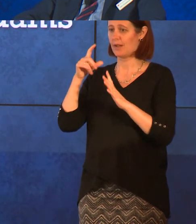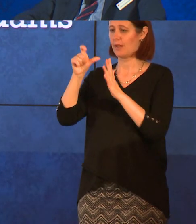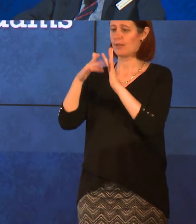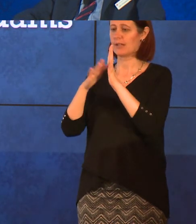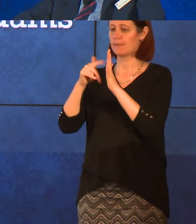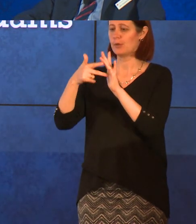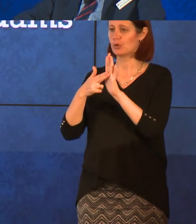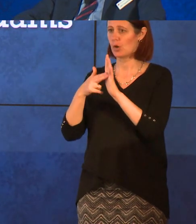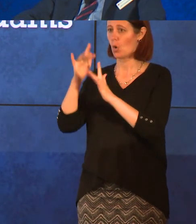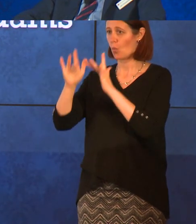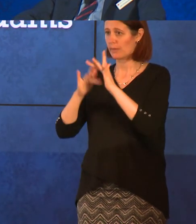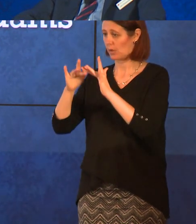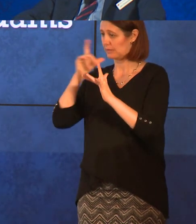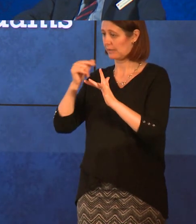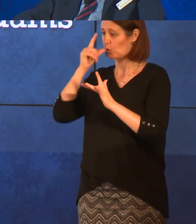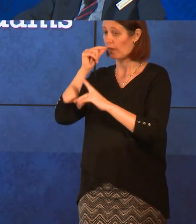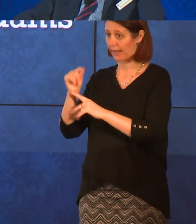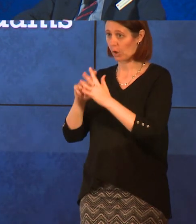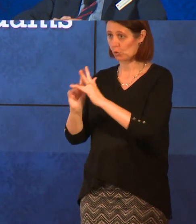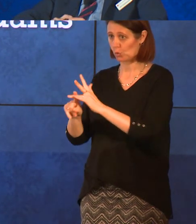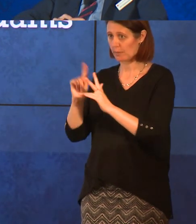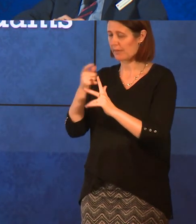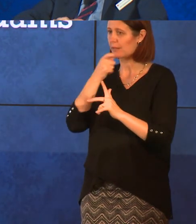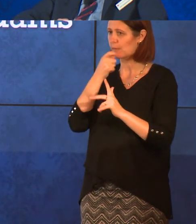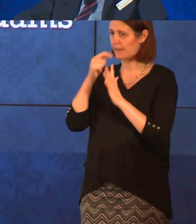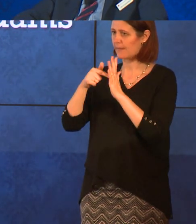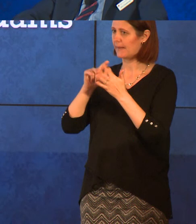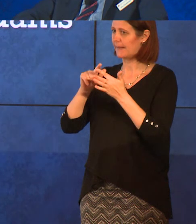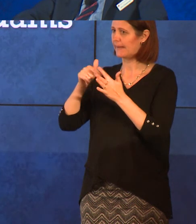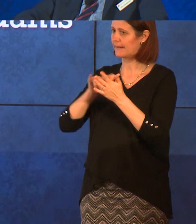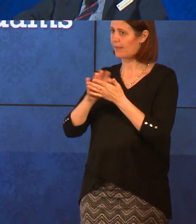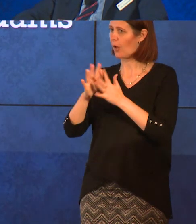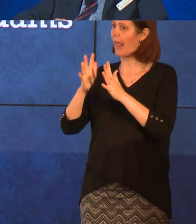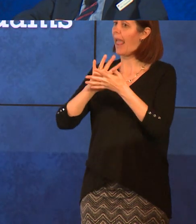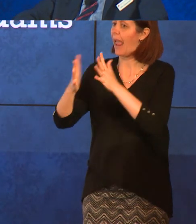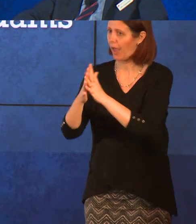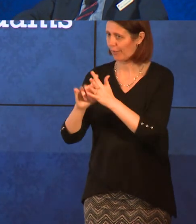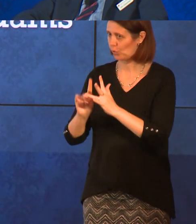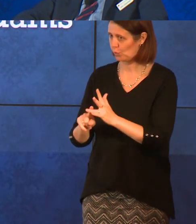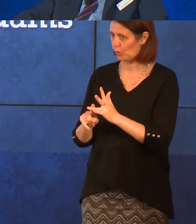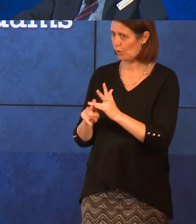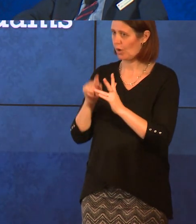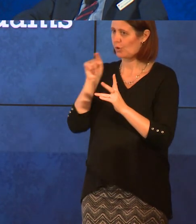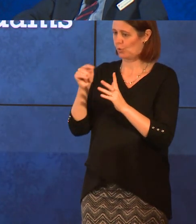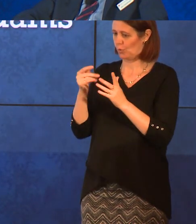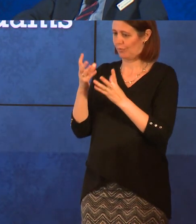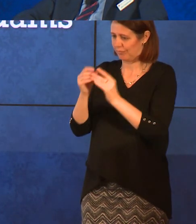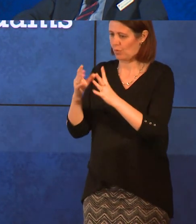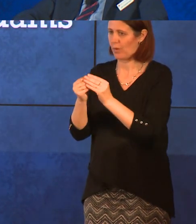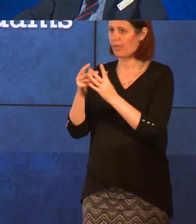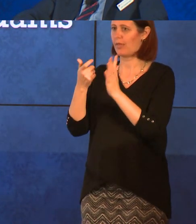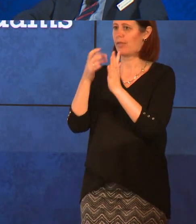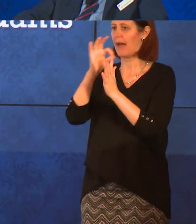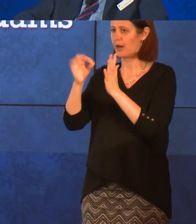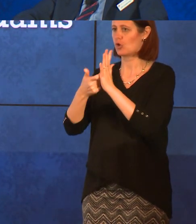website, says that they can do it, that they have a bit of teeth in terms of how they do it and dealing with unregistered providers, but I'm a